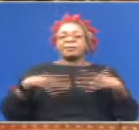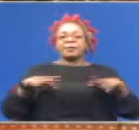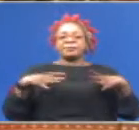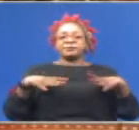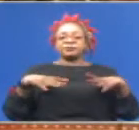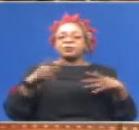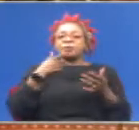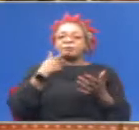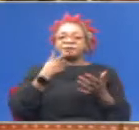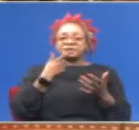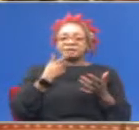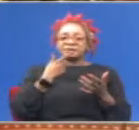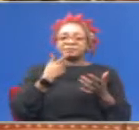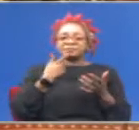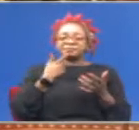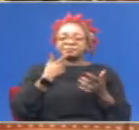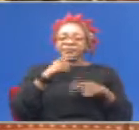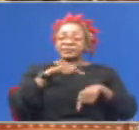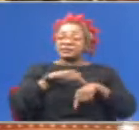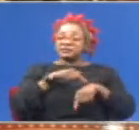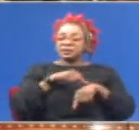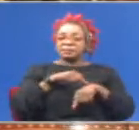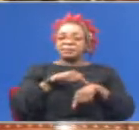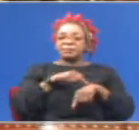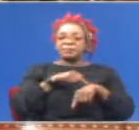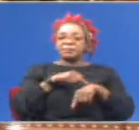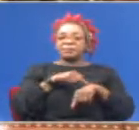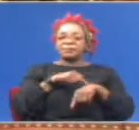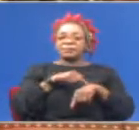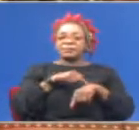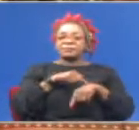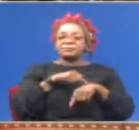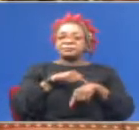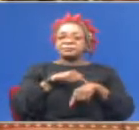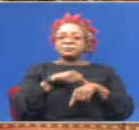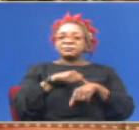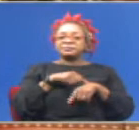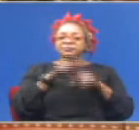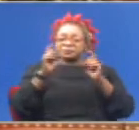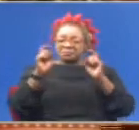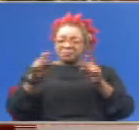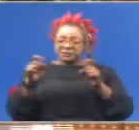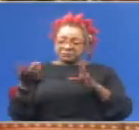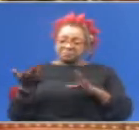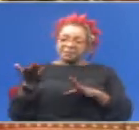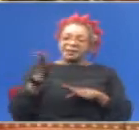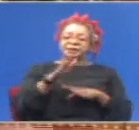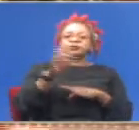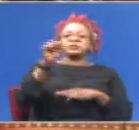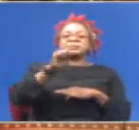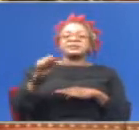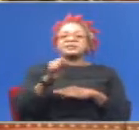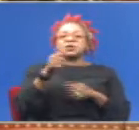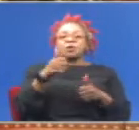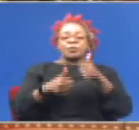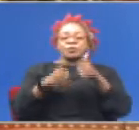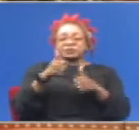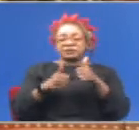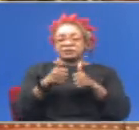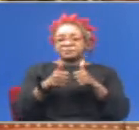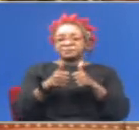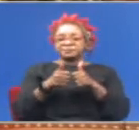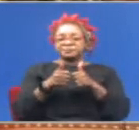said that at times like this, we should go back to subsidies which were being applied by the